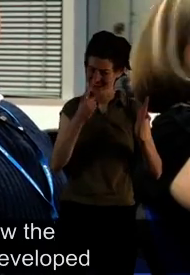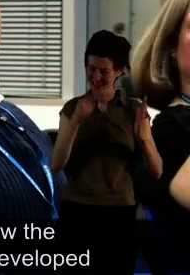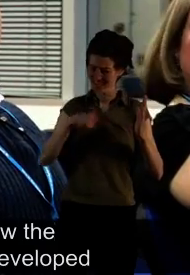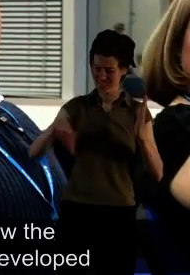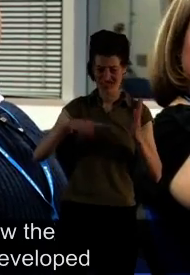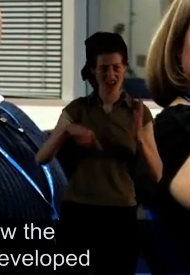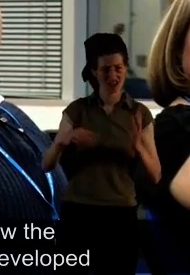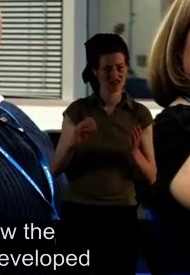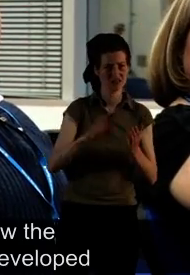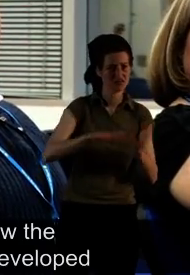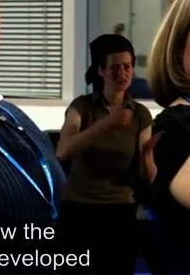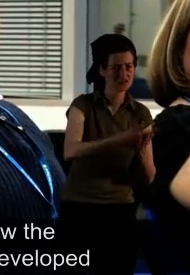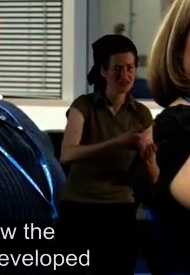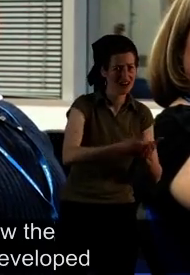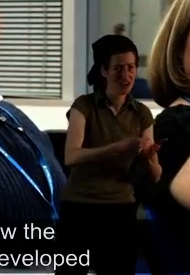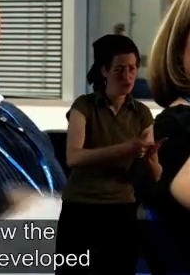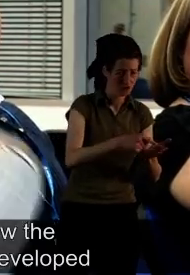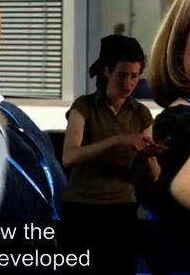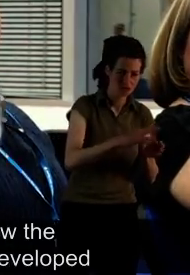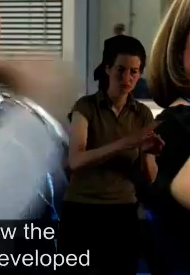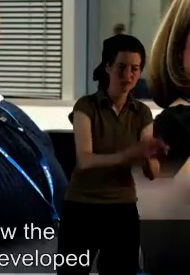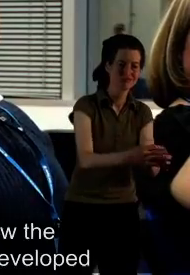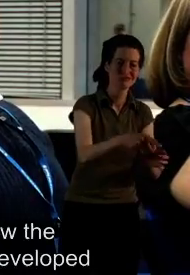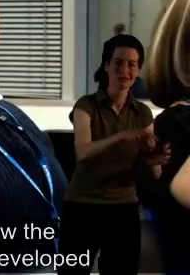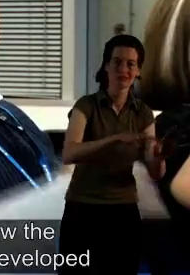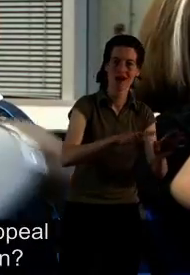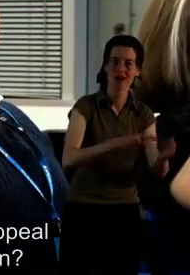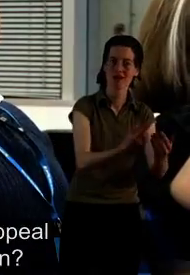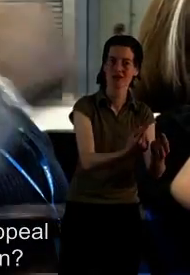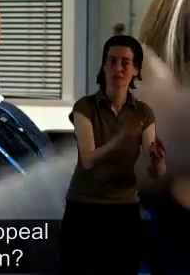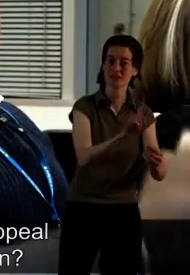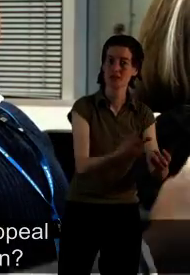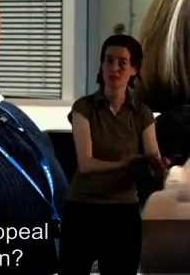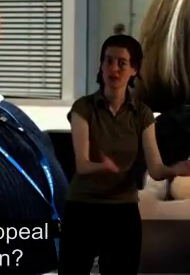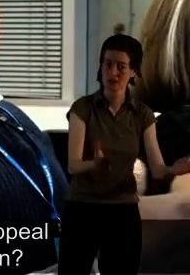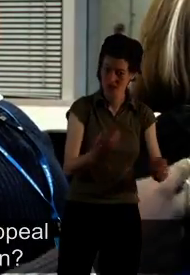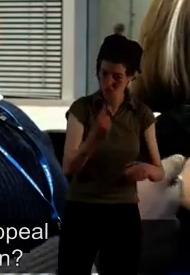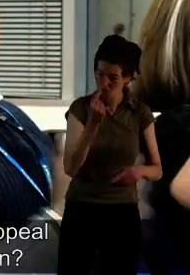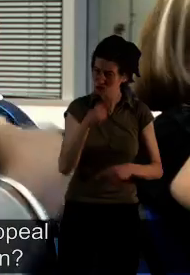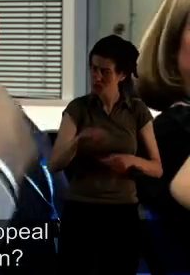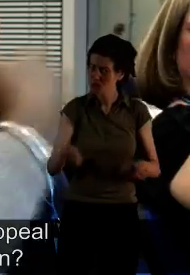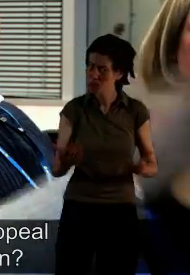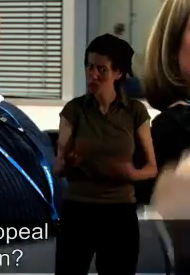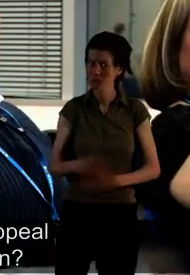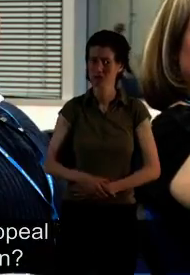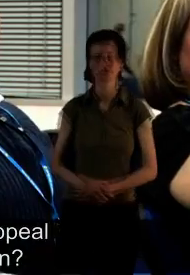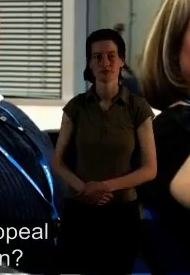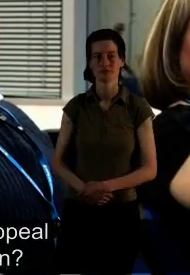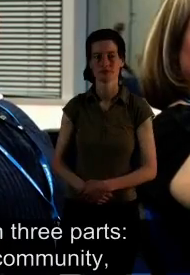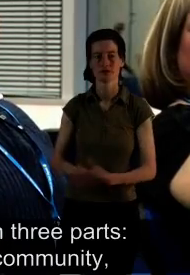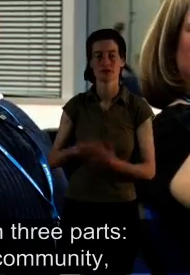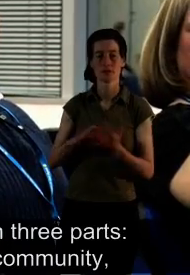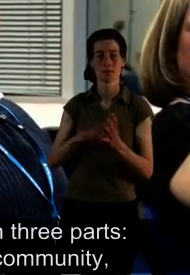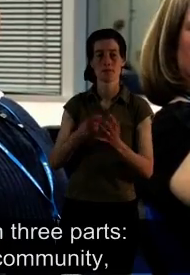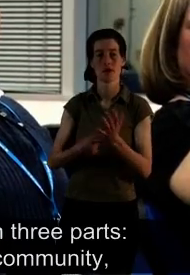the story of how the social model of disability was developed in a language that will appeal to the younger generation? Because